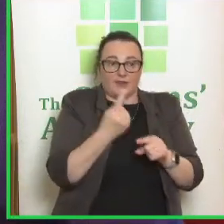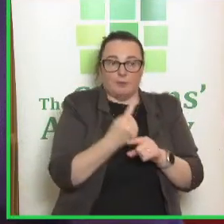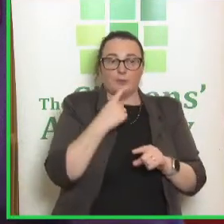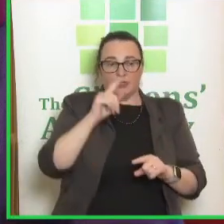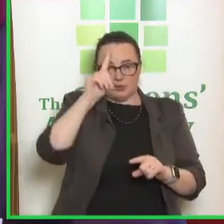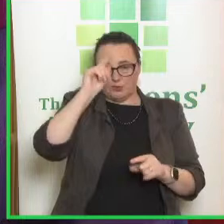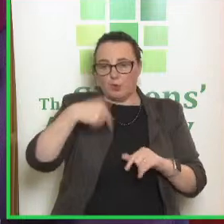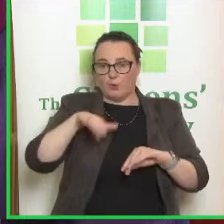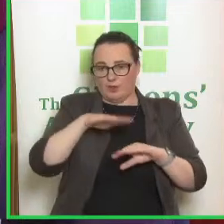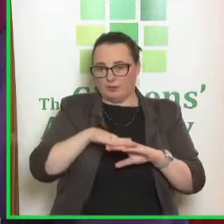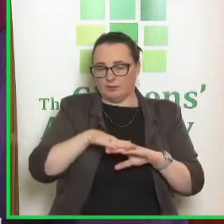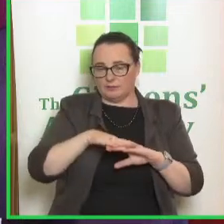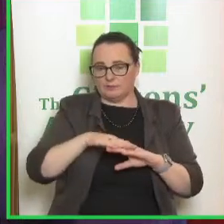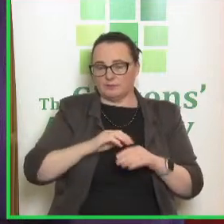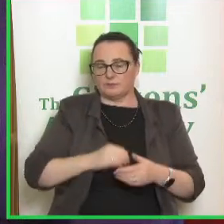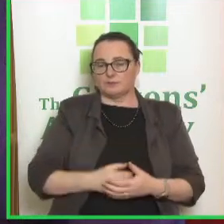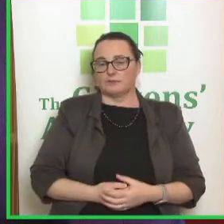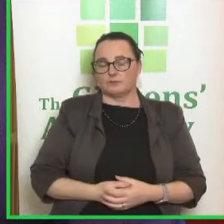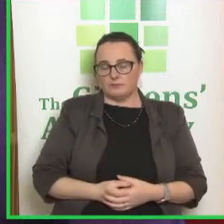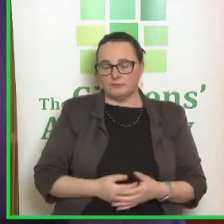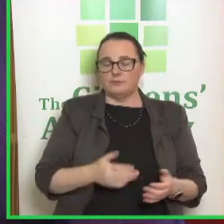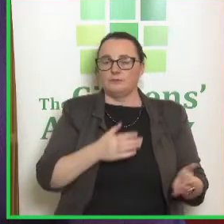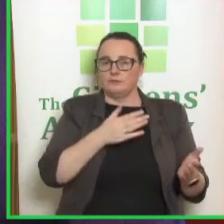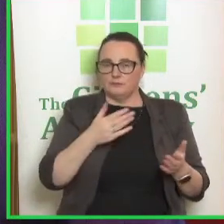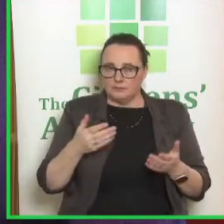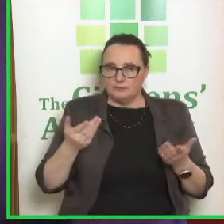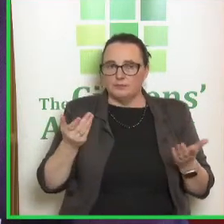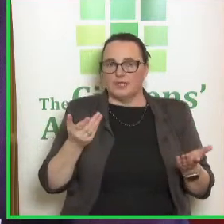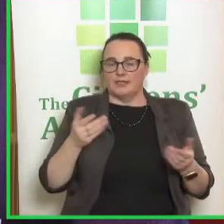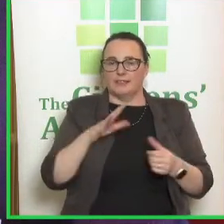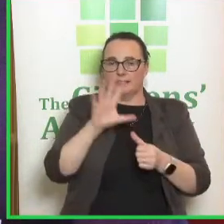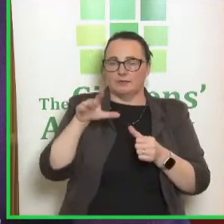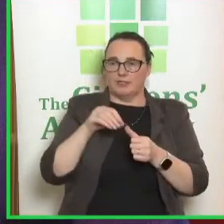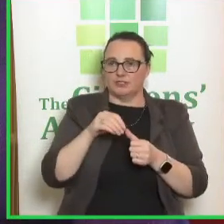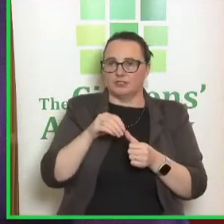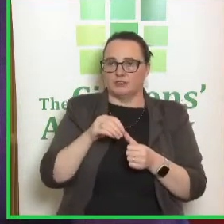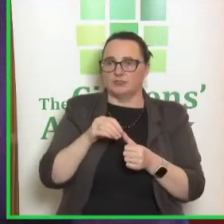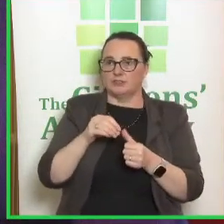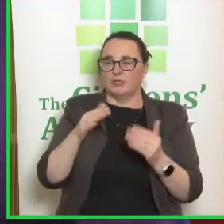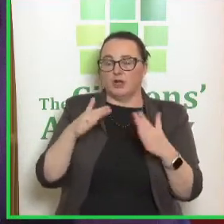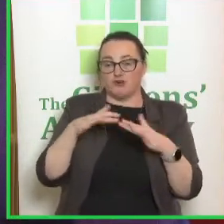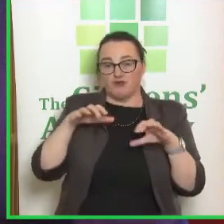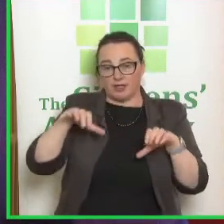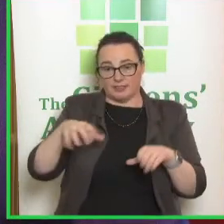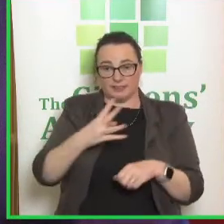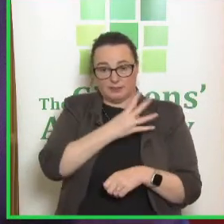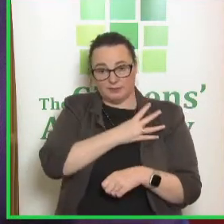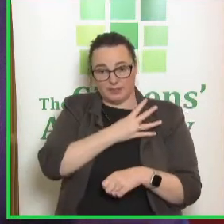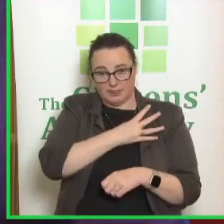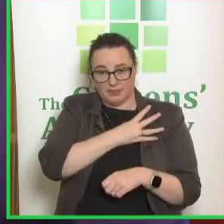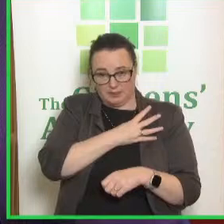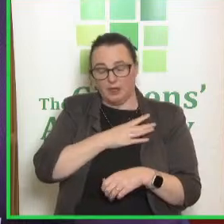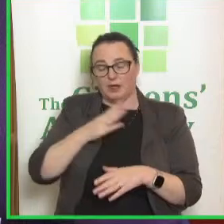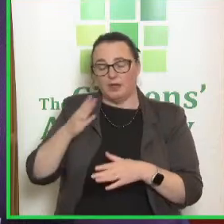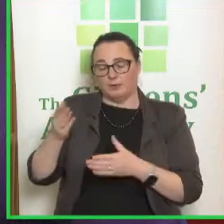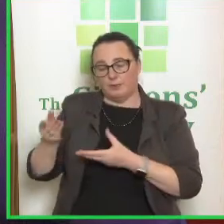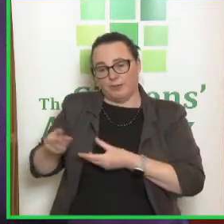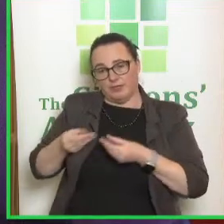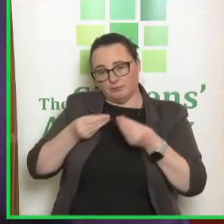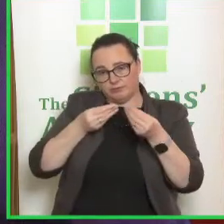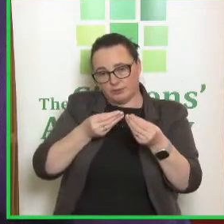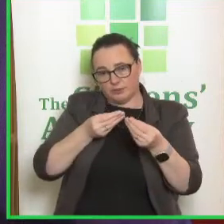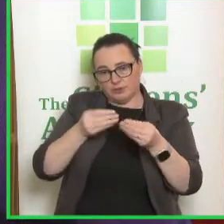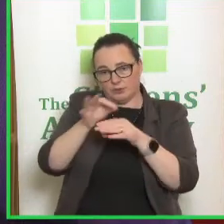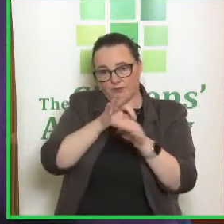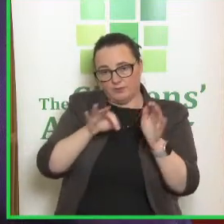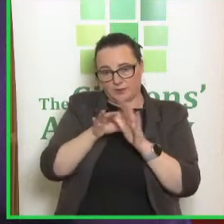where they are. And then the composition of the Special Oireachtas Committee, again, I'll be bringing this memo to government. And I know from my